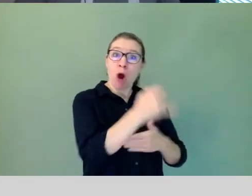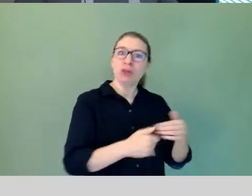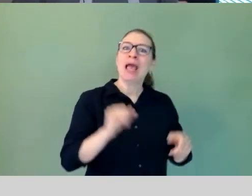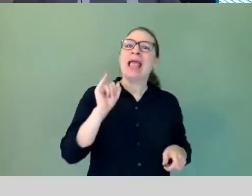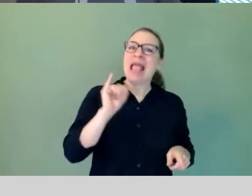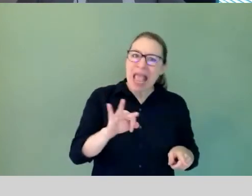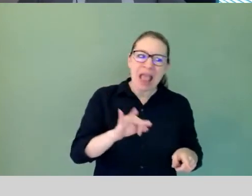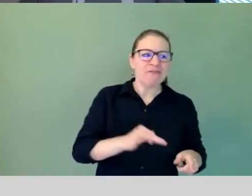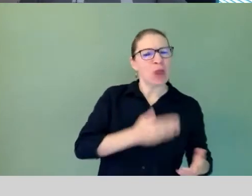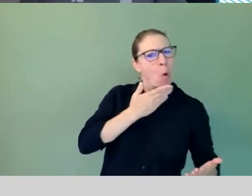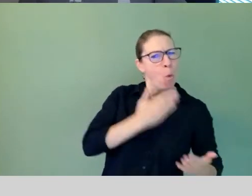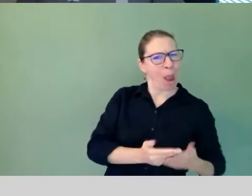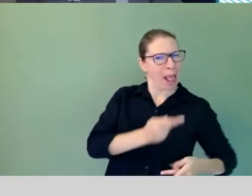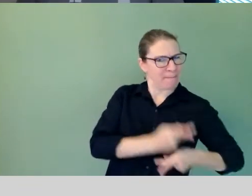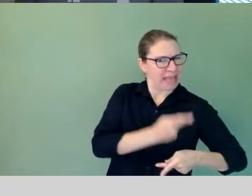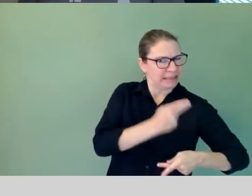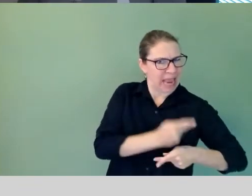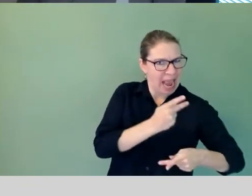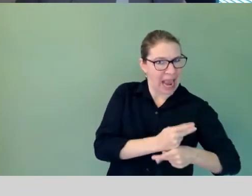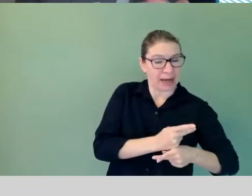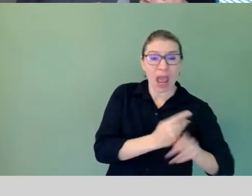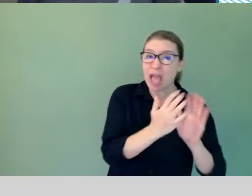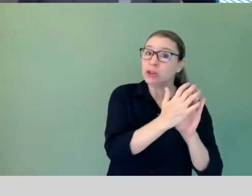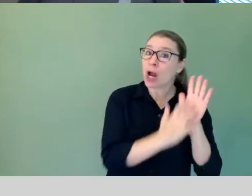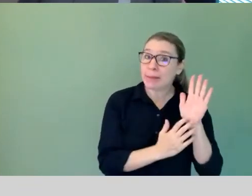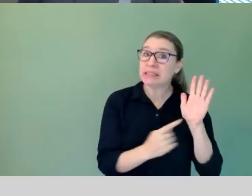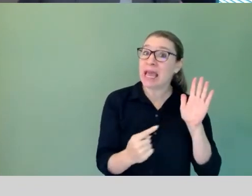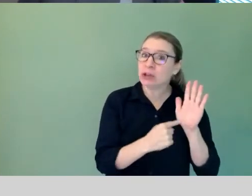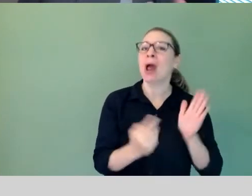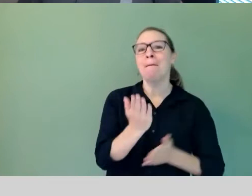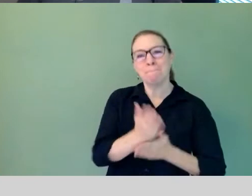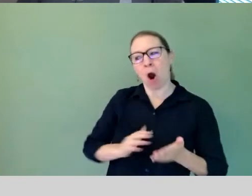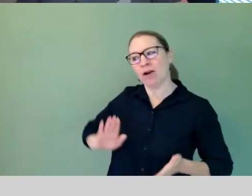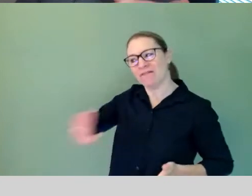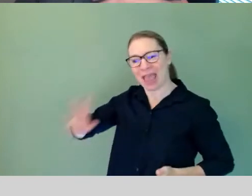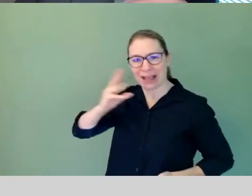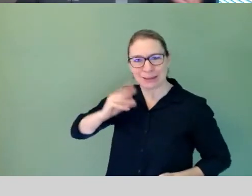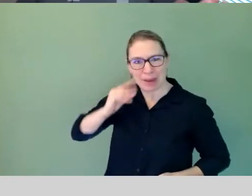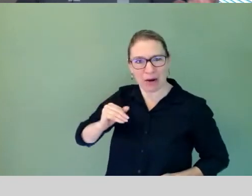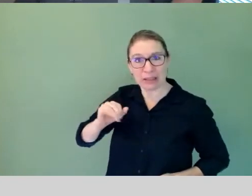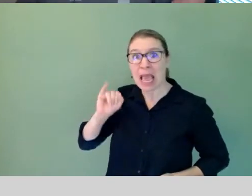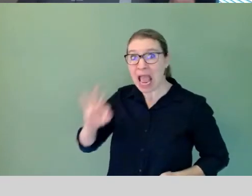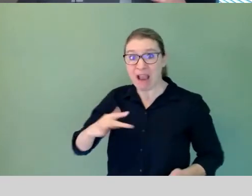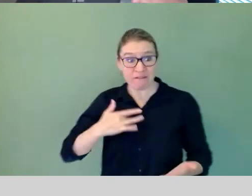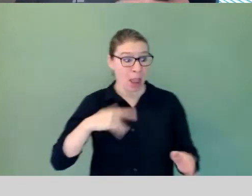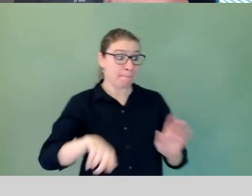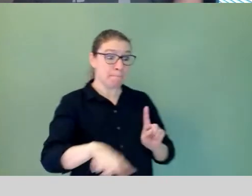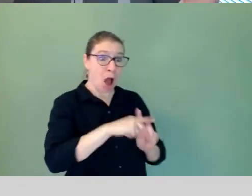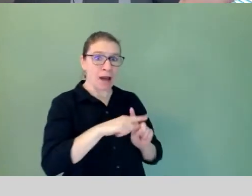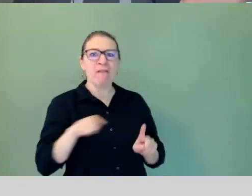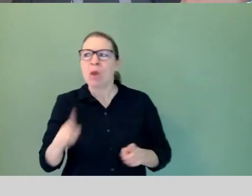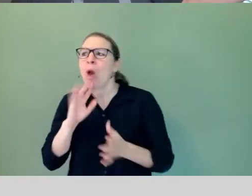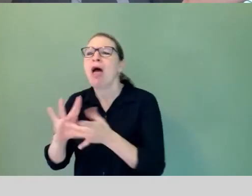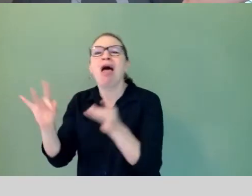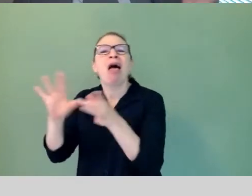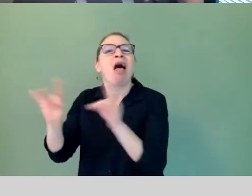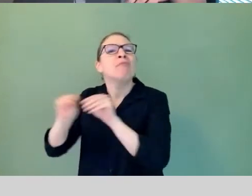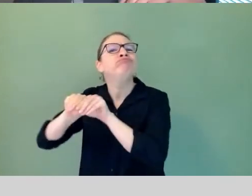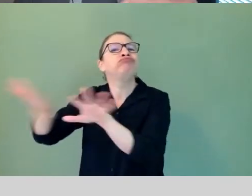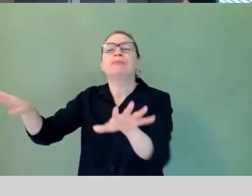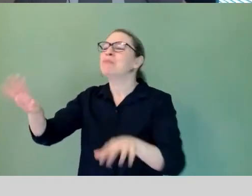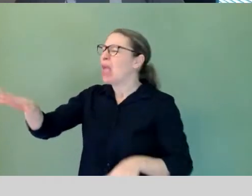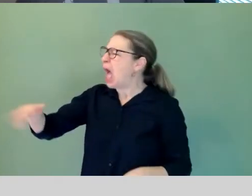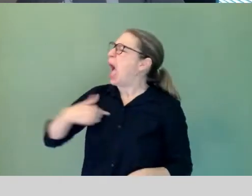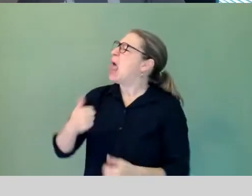and part of documentation is part of that experience. People will tell their friends about the project, you know, oh, hey, look, yeah, I love using X project